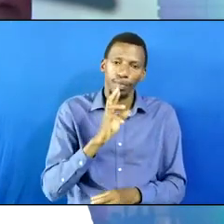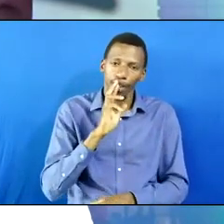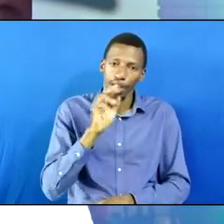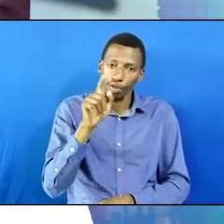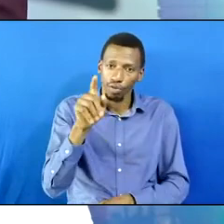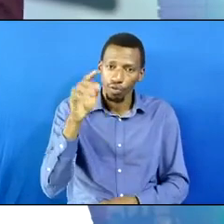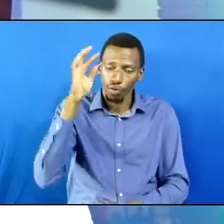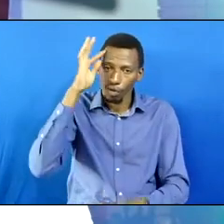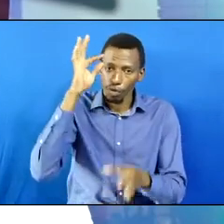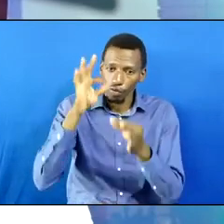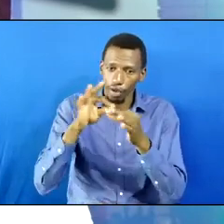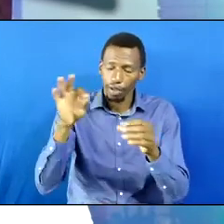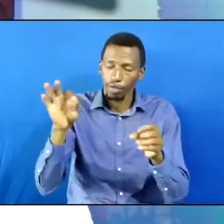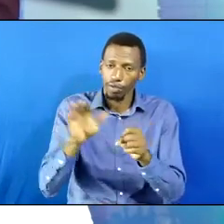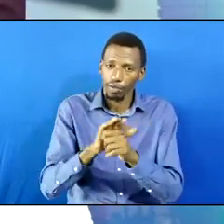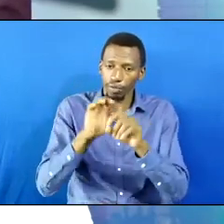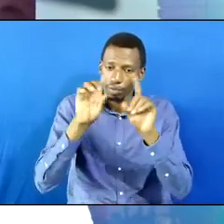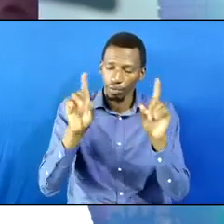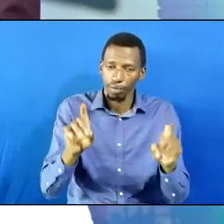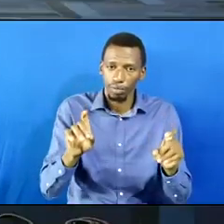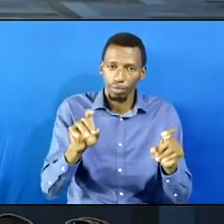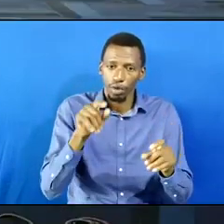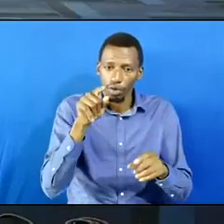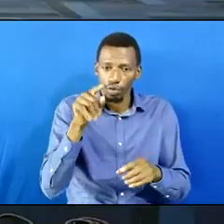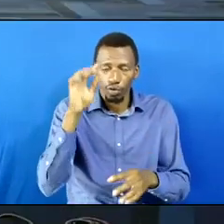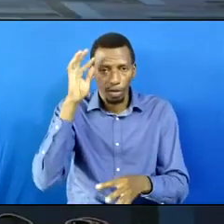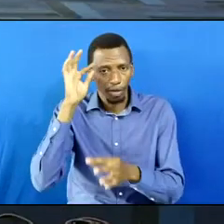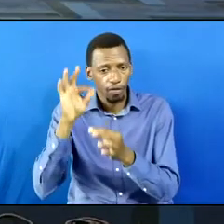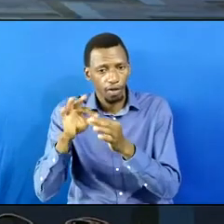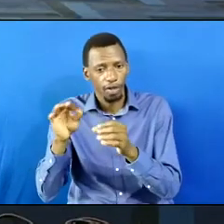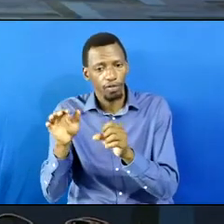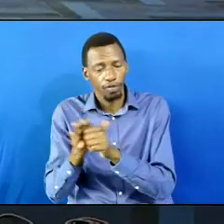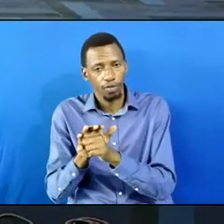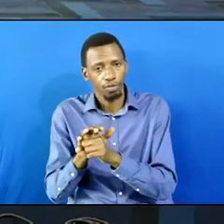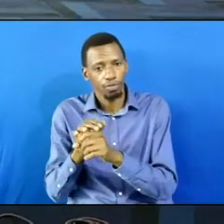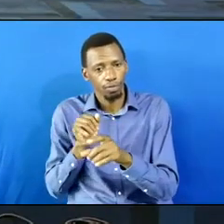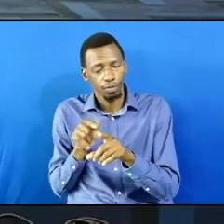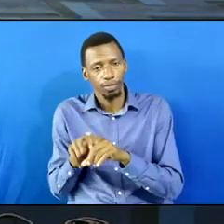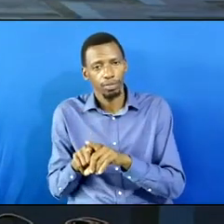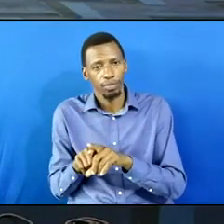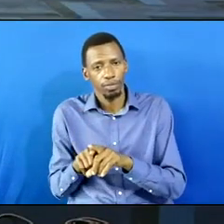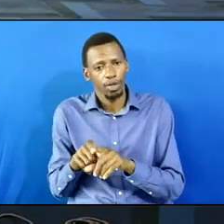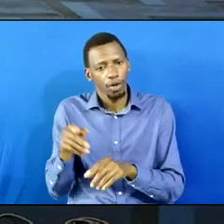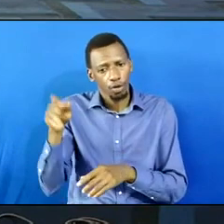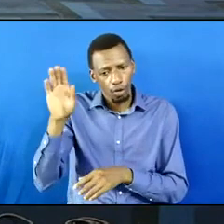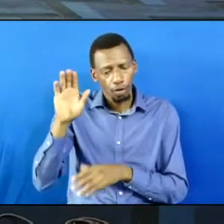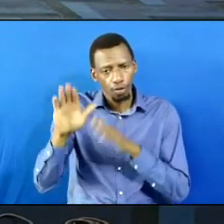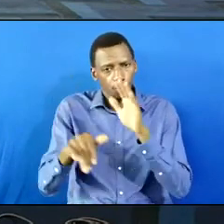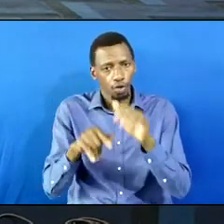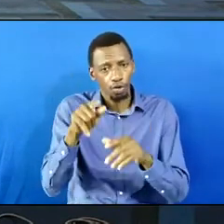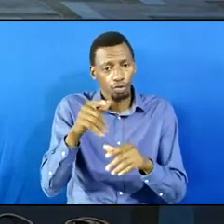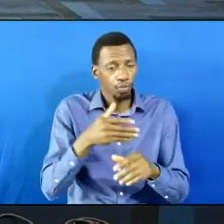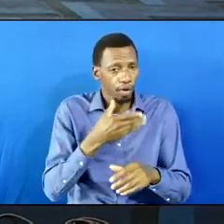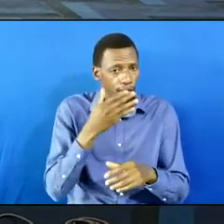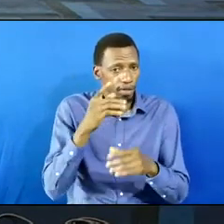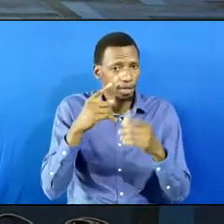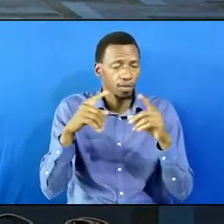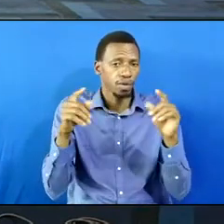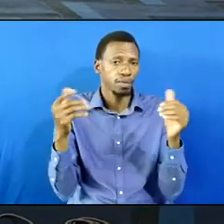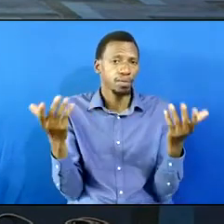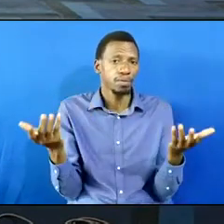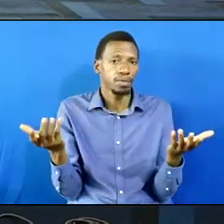brother? Are you faithful, sister? Have you been faithful to the call that God has called you? We talk